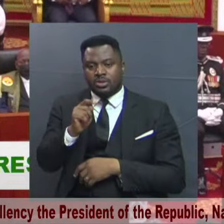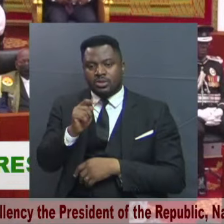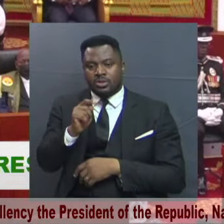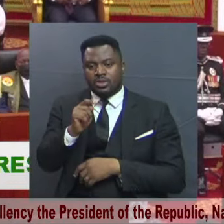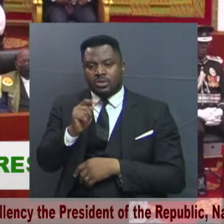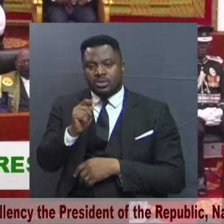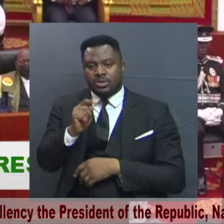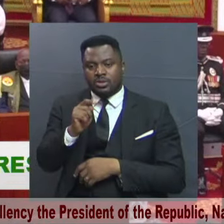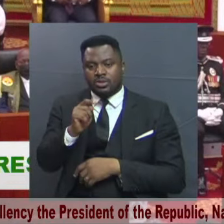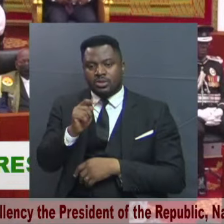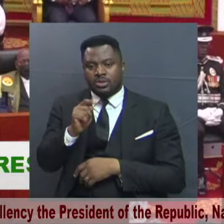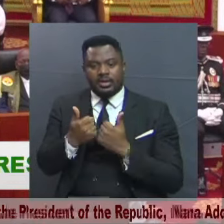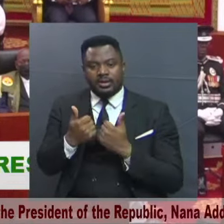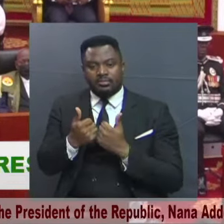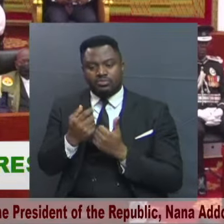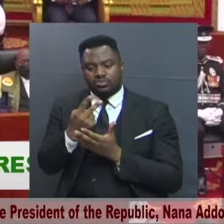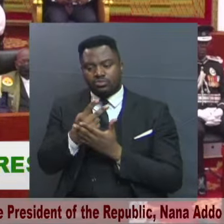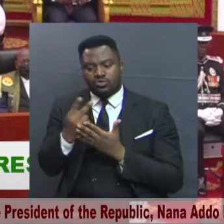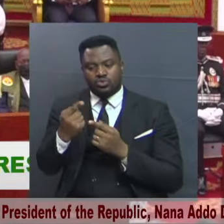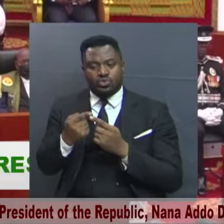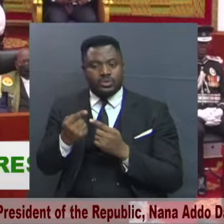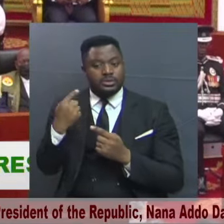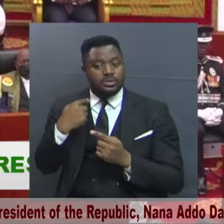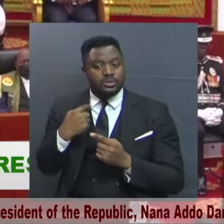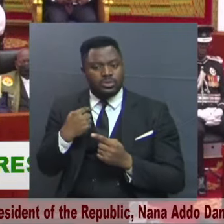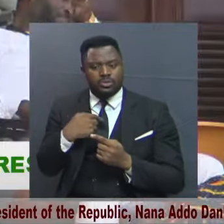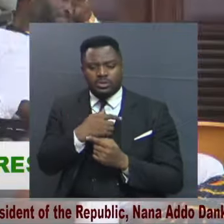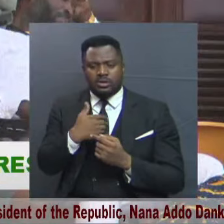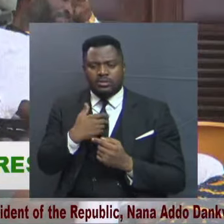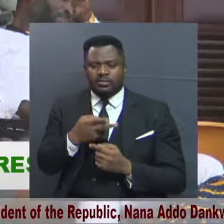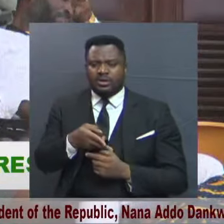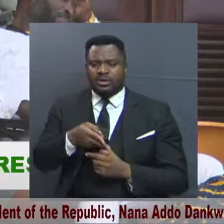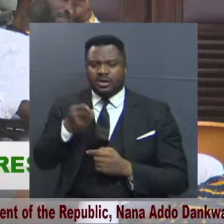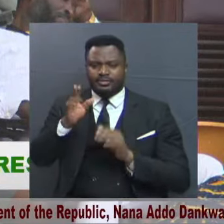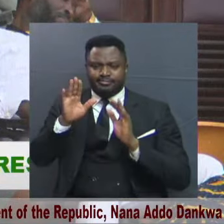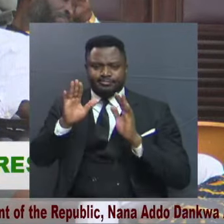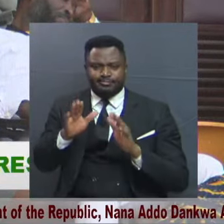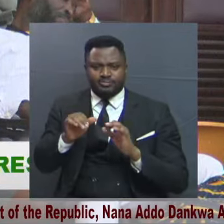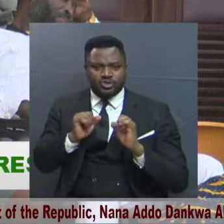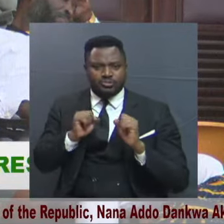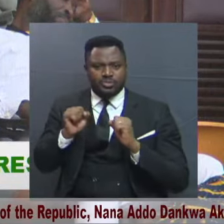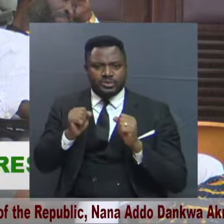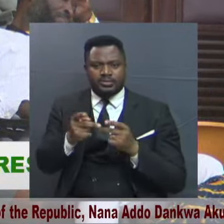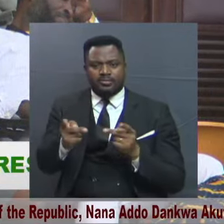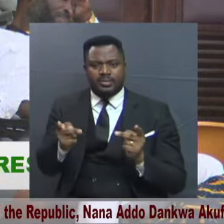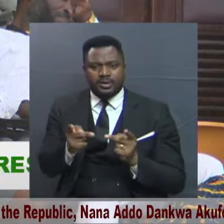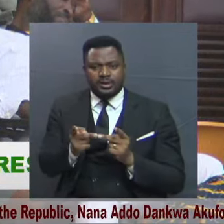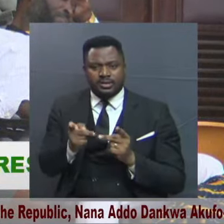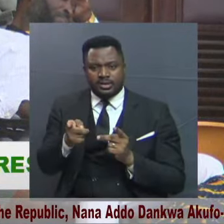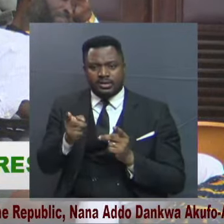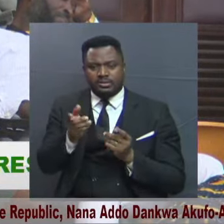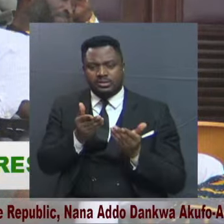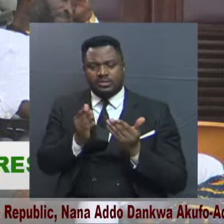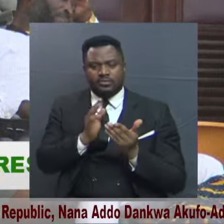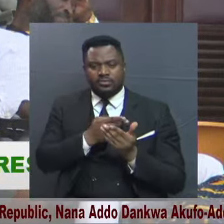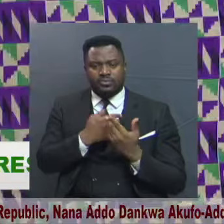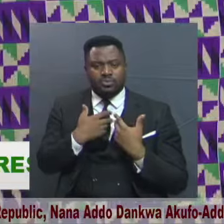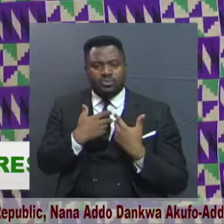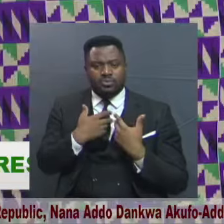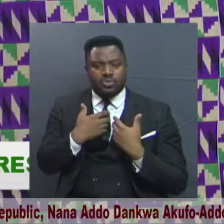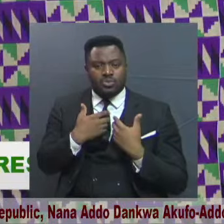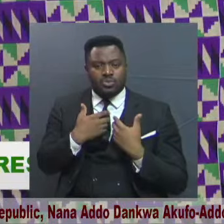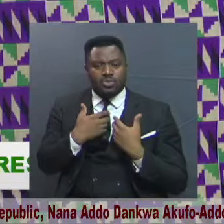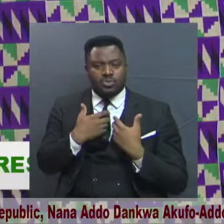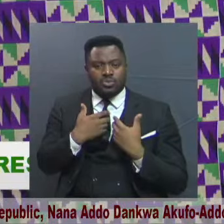commission the gains Village some two weeks ago we have high class sporting facilities which will serve us well long